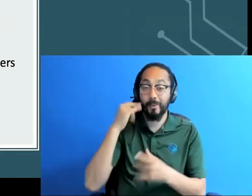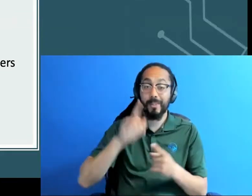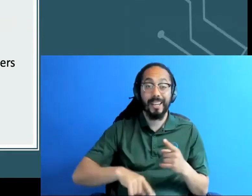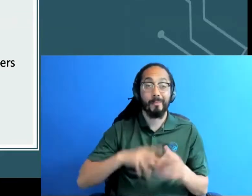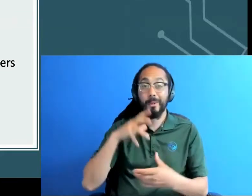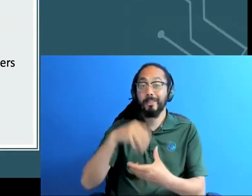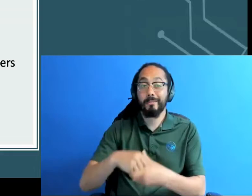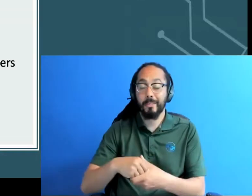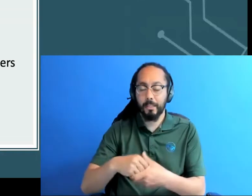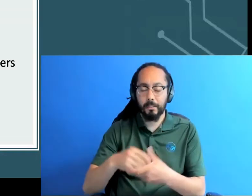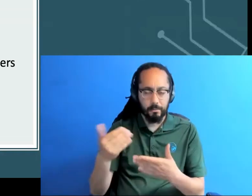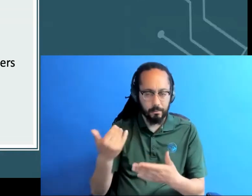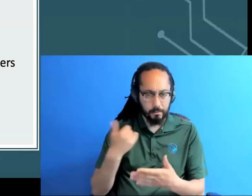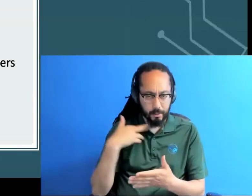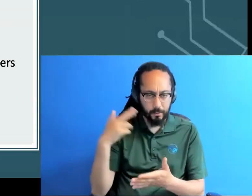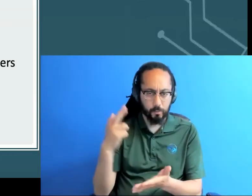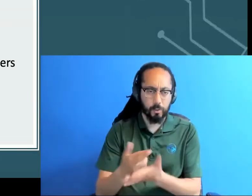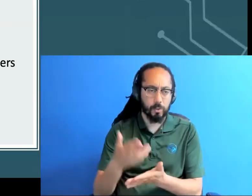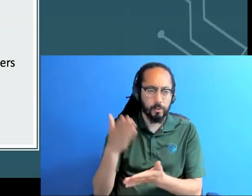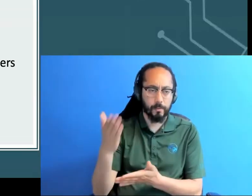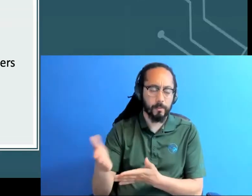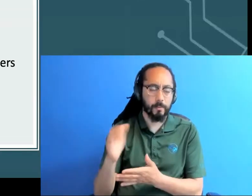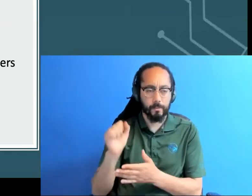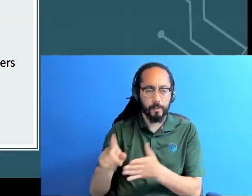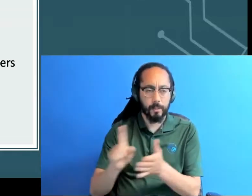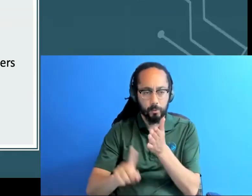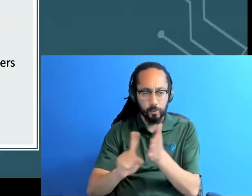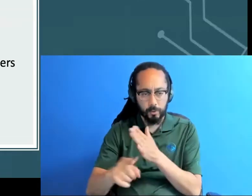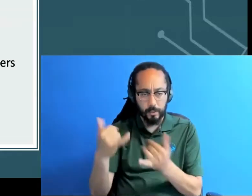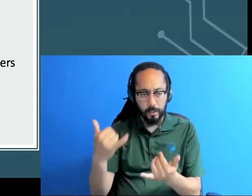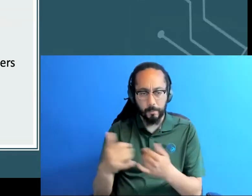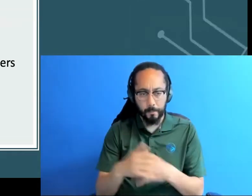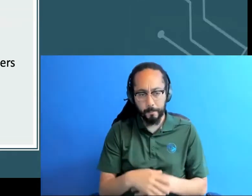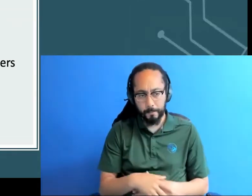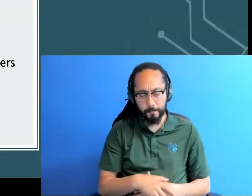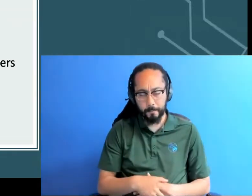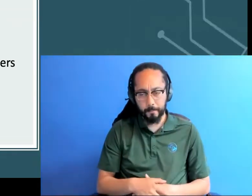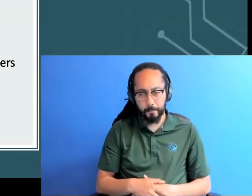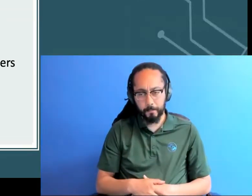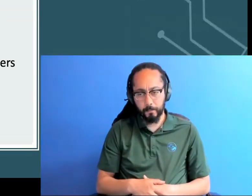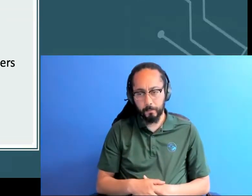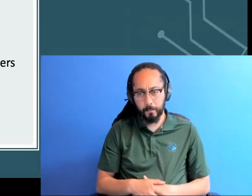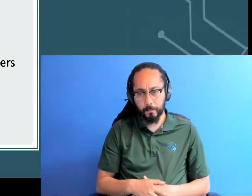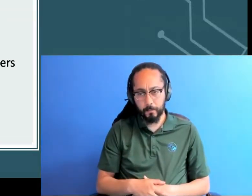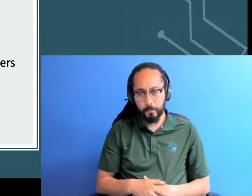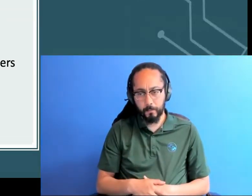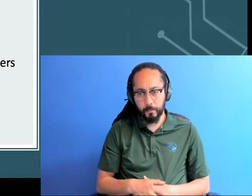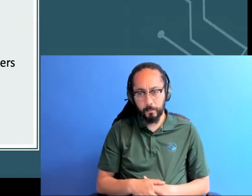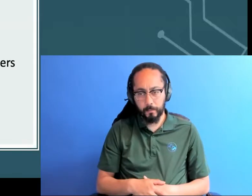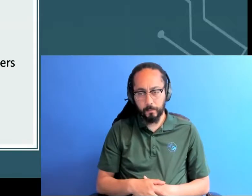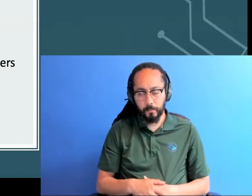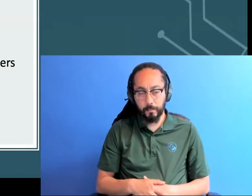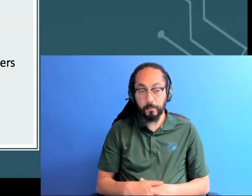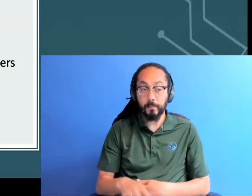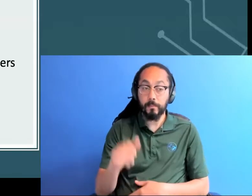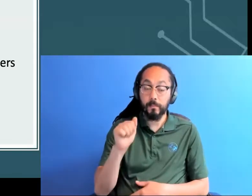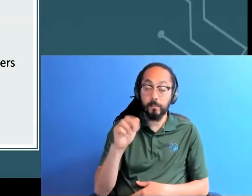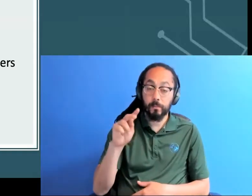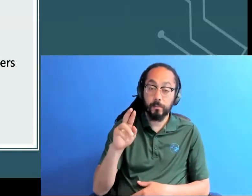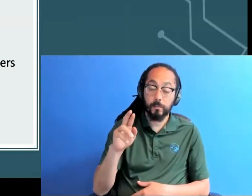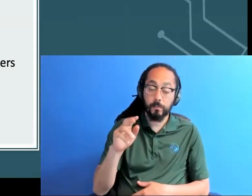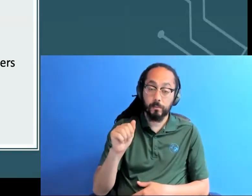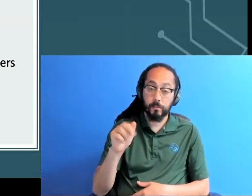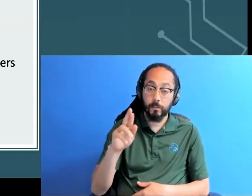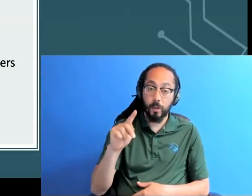They're a resource that you can go and look at now. So the ArtsPond did 2 workshops,